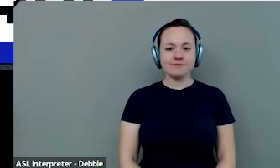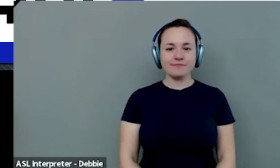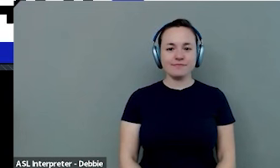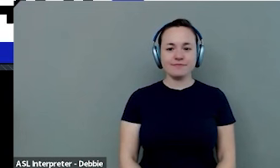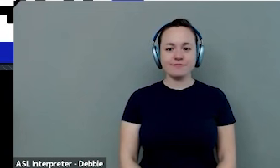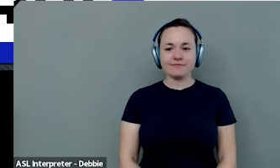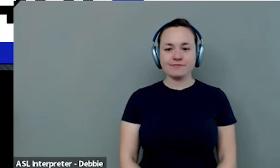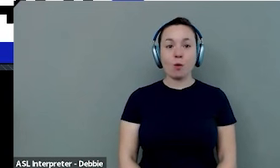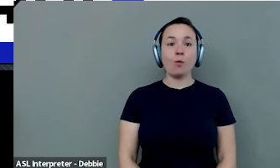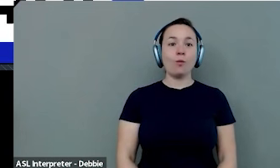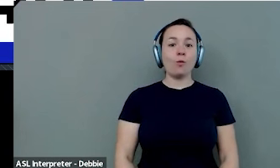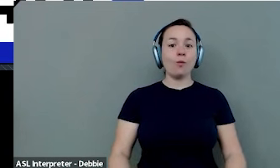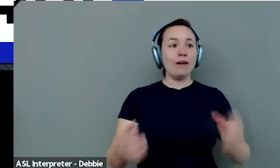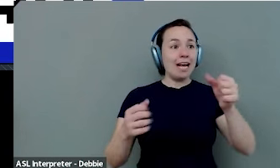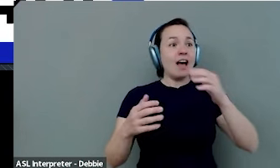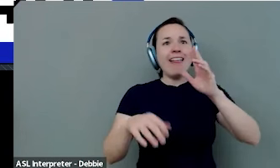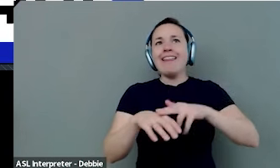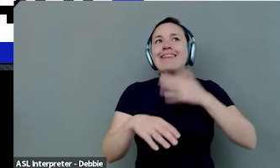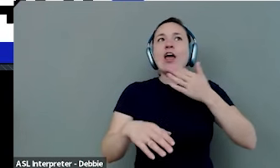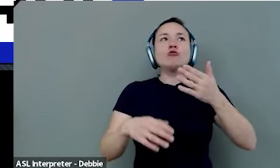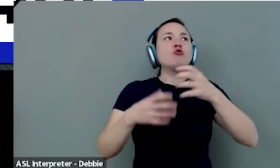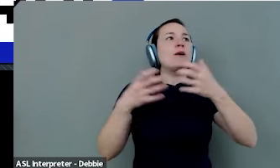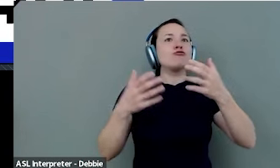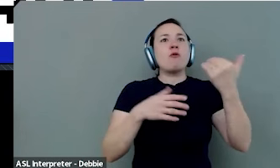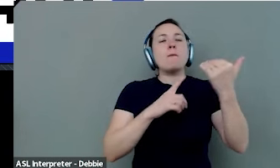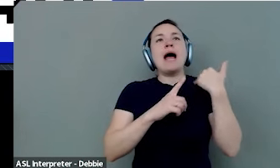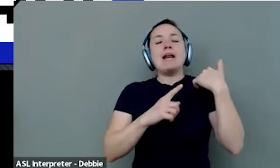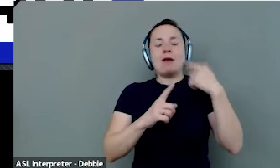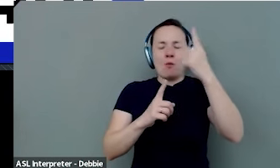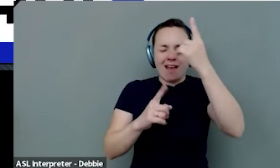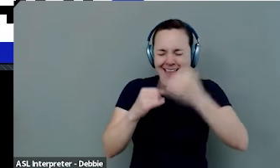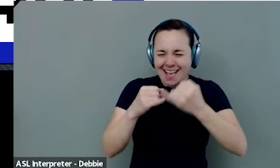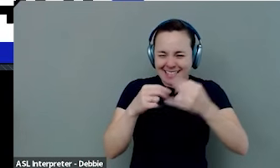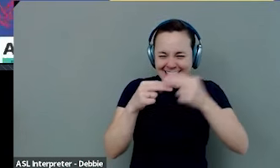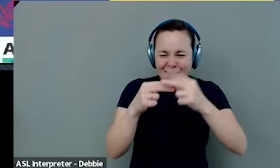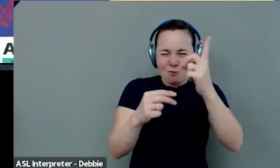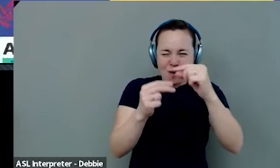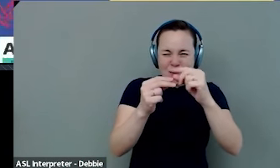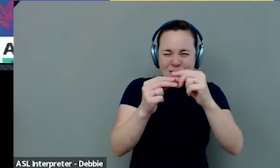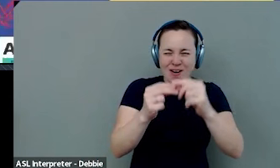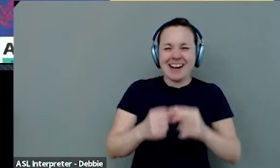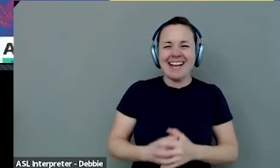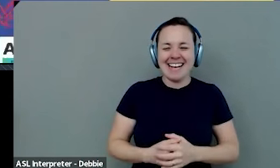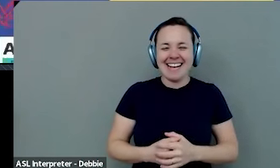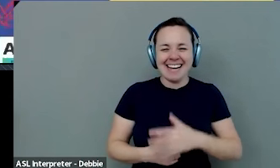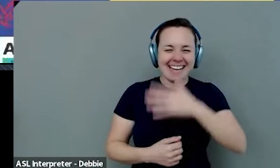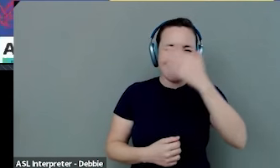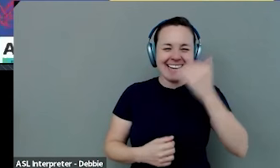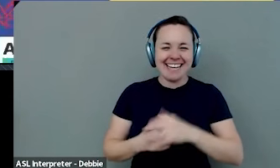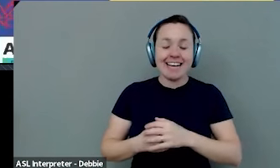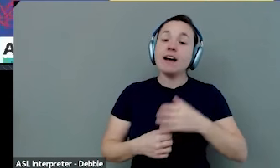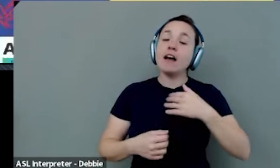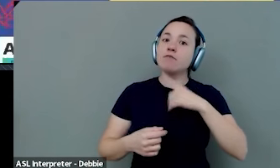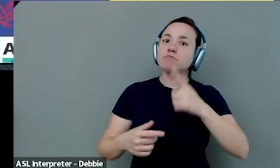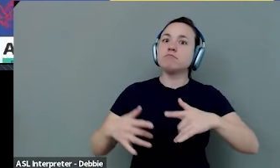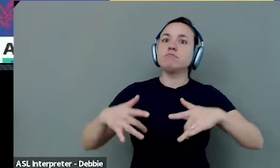Oh, yes, of course. Thank you so much for reminding me. One last slide. We actually do have a really big event